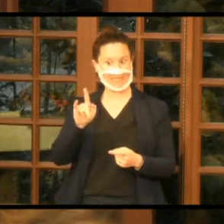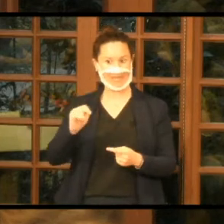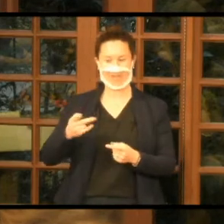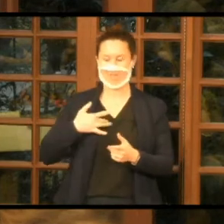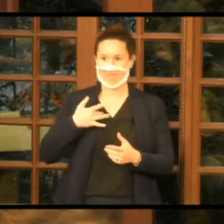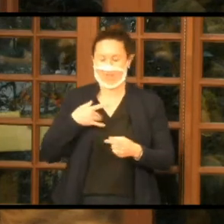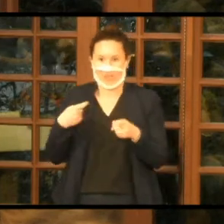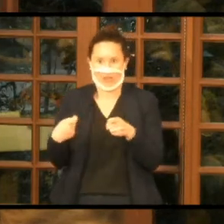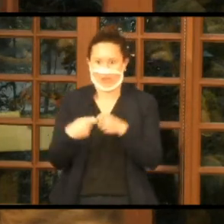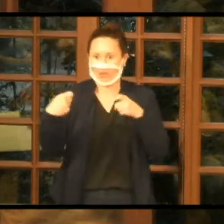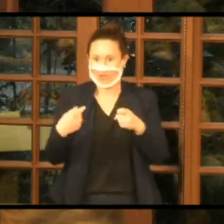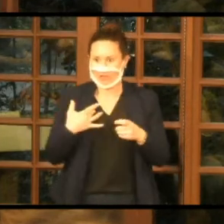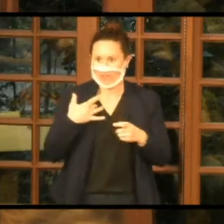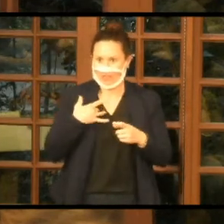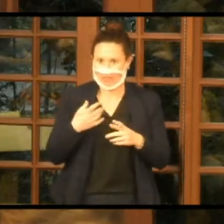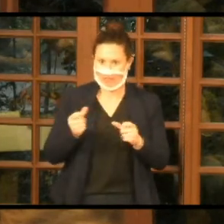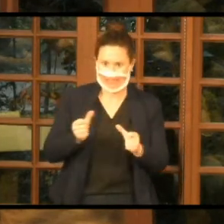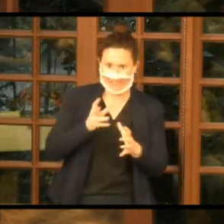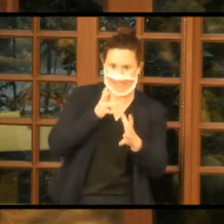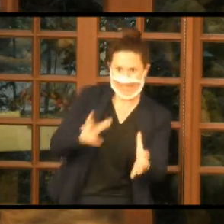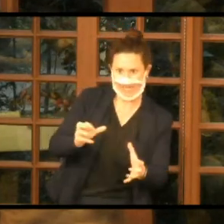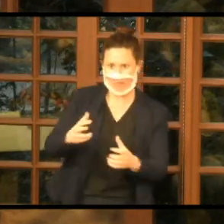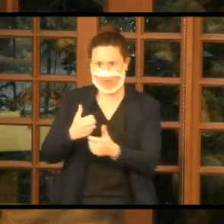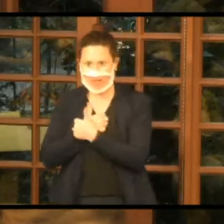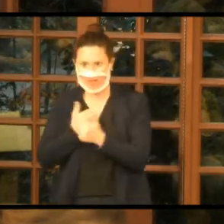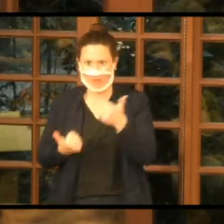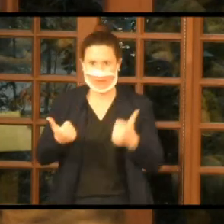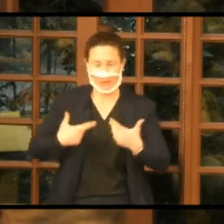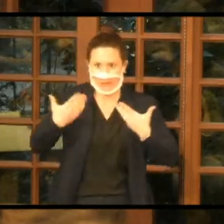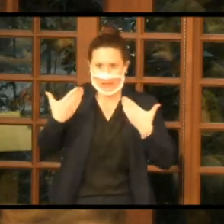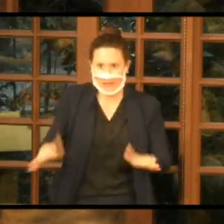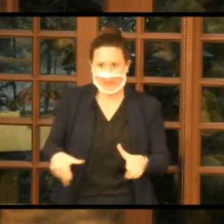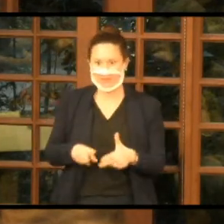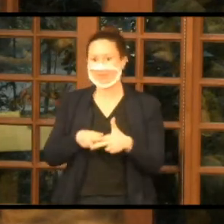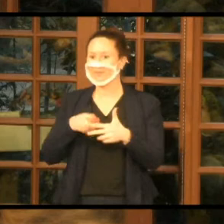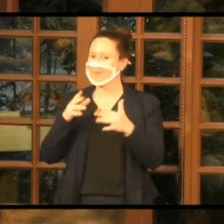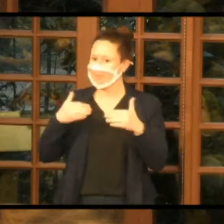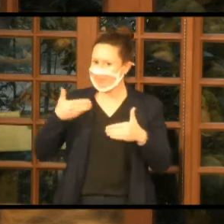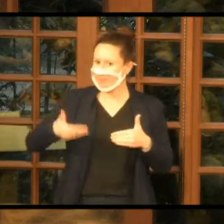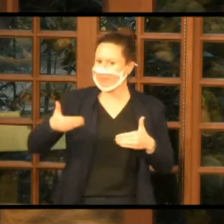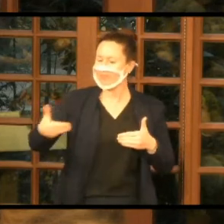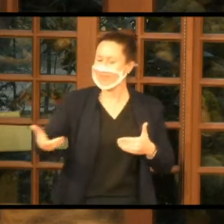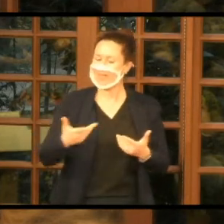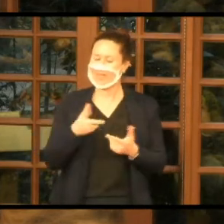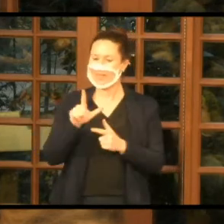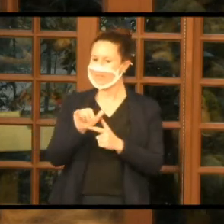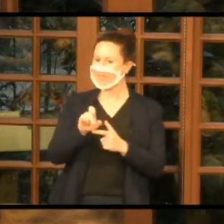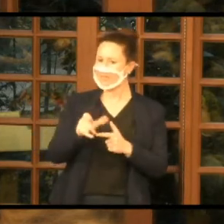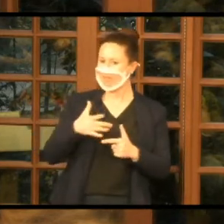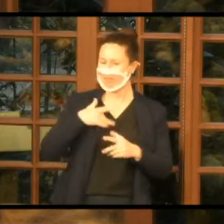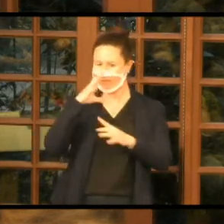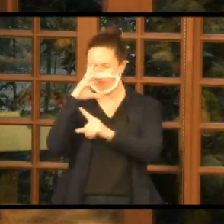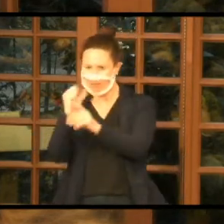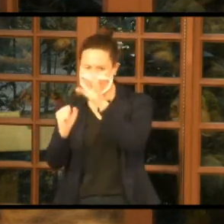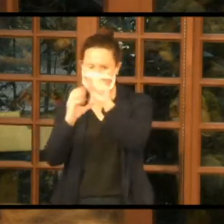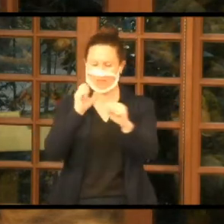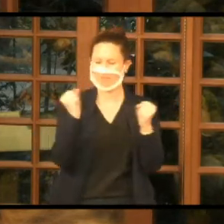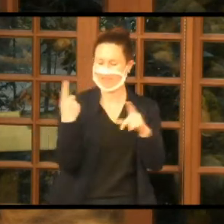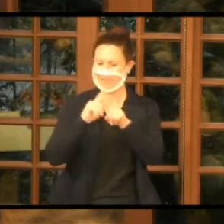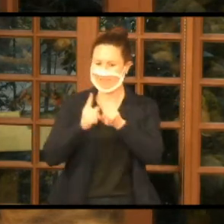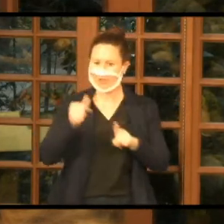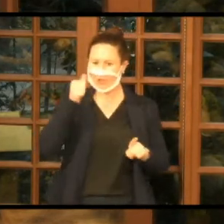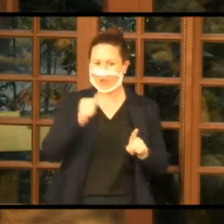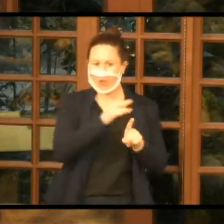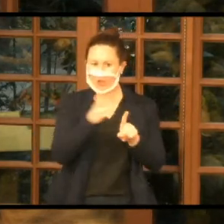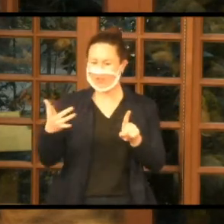could just as easily have been violent dislike. Between those years, the pull Lizelle felt to various girls had been primarily about